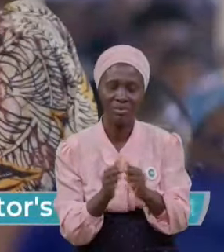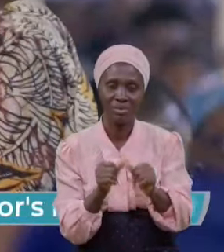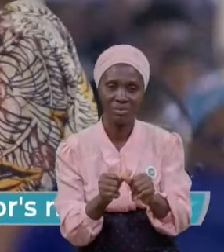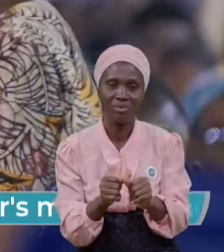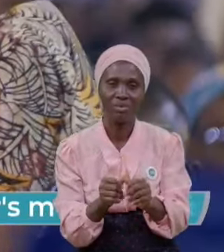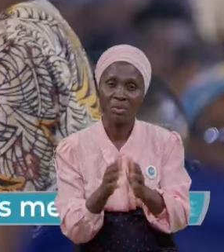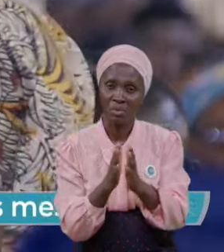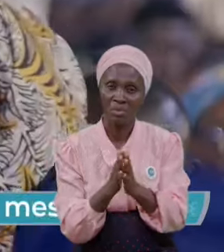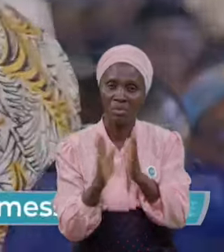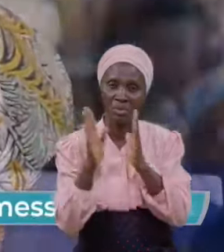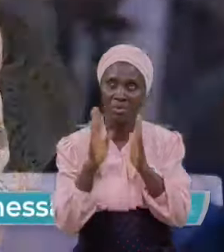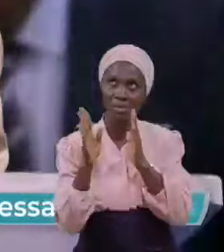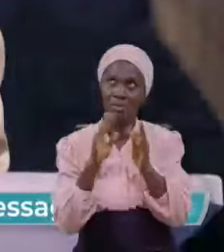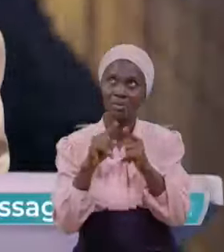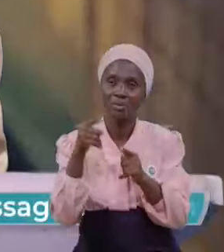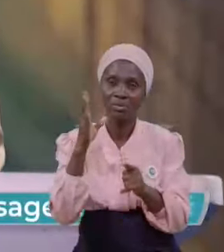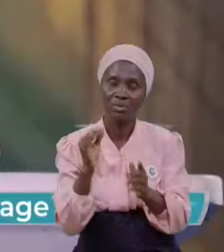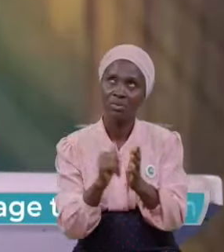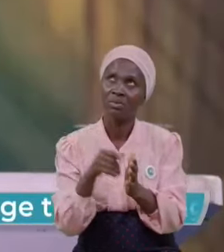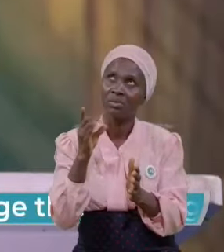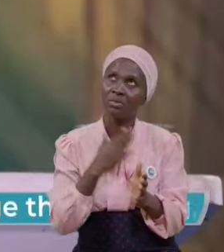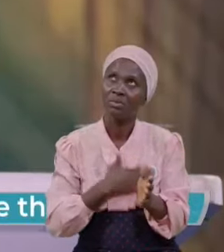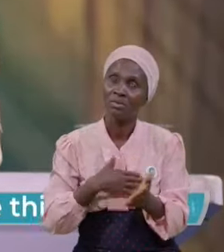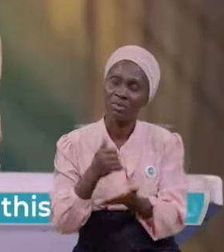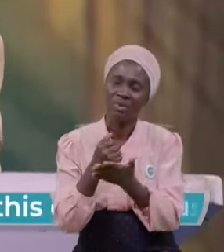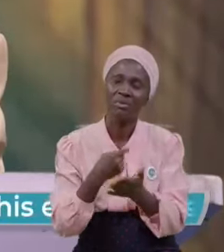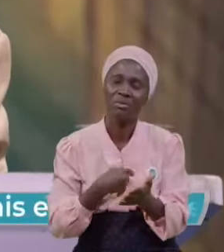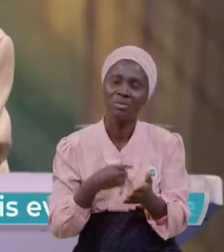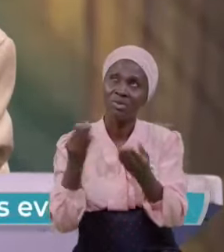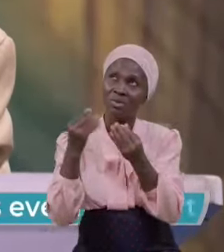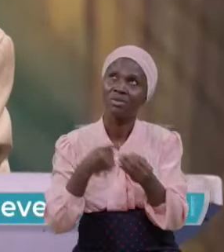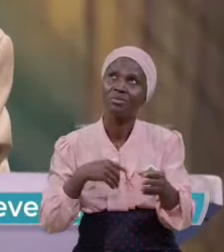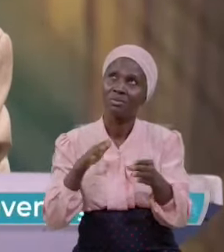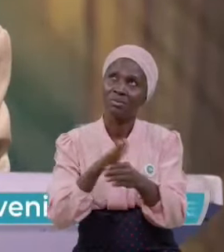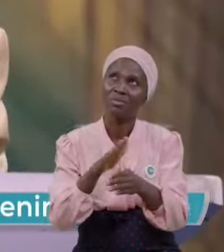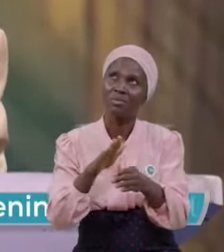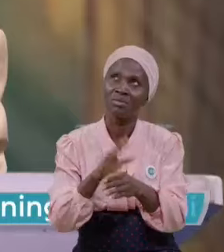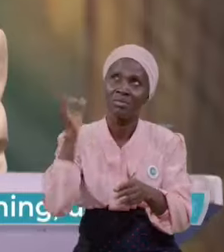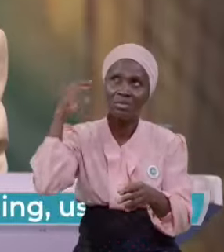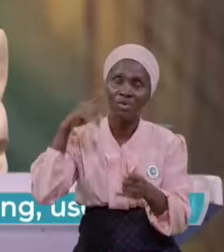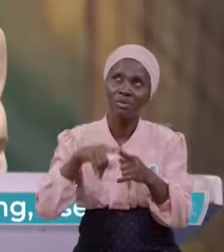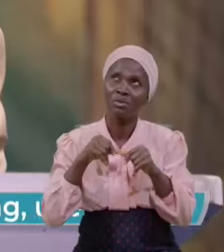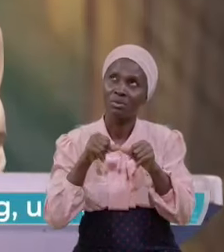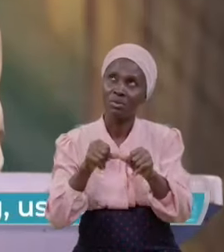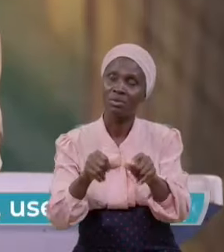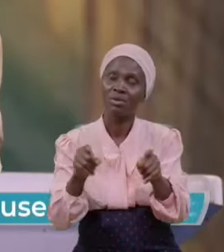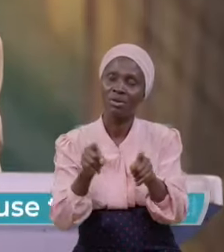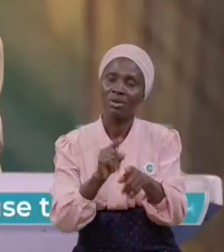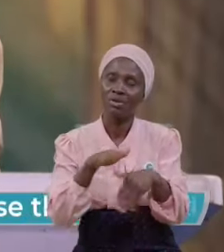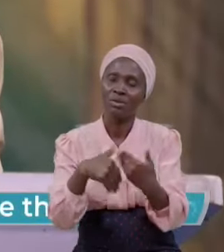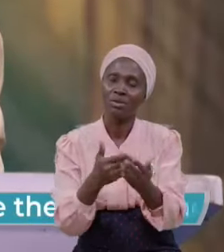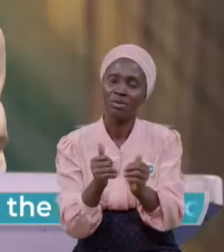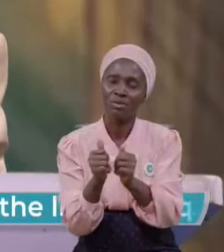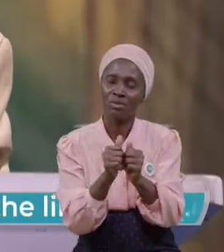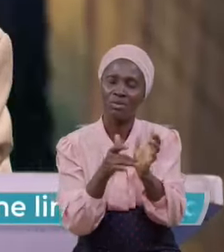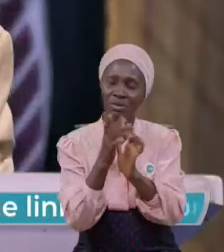remain altogether a Christian till that day, the day of the rapture, till that